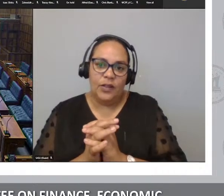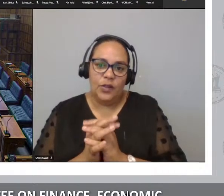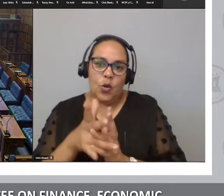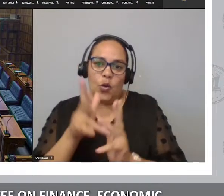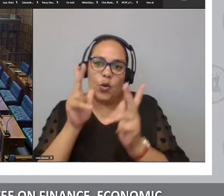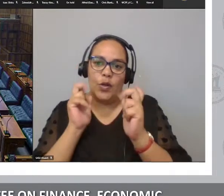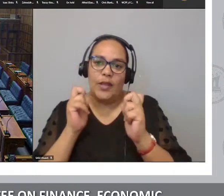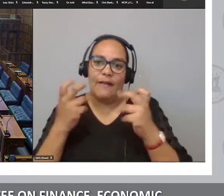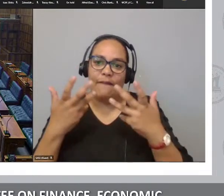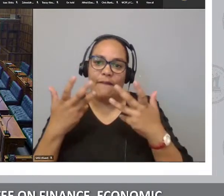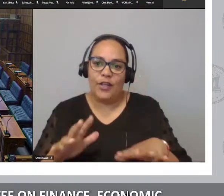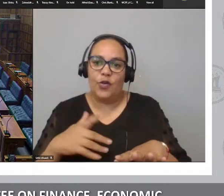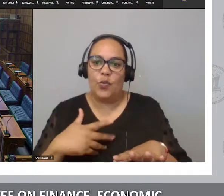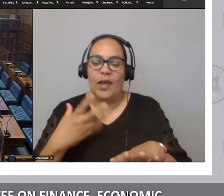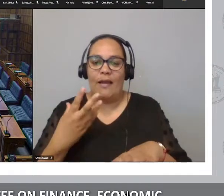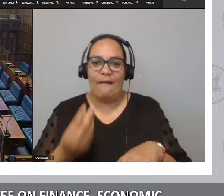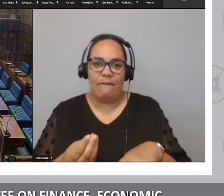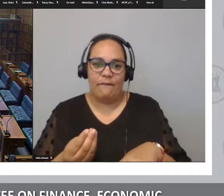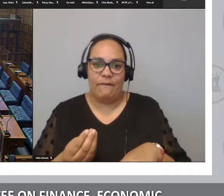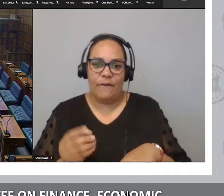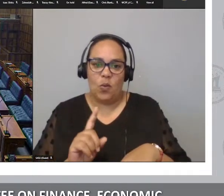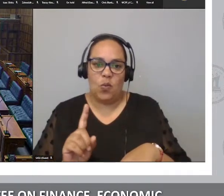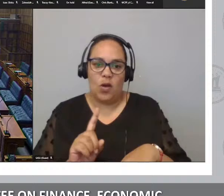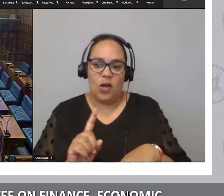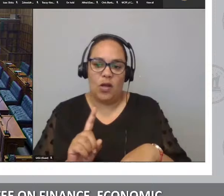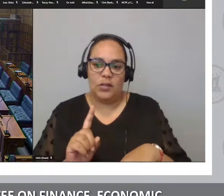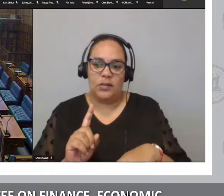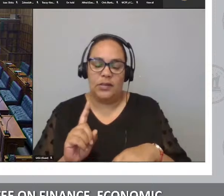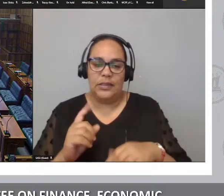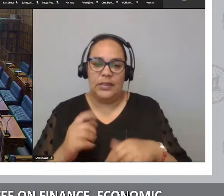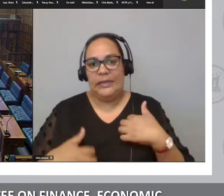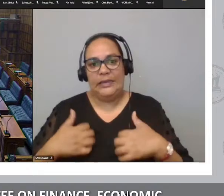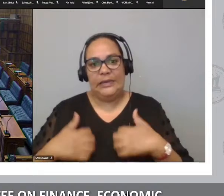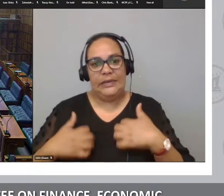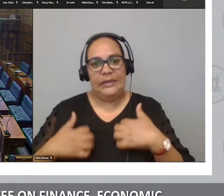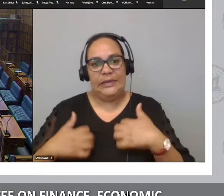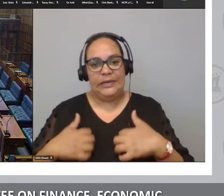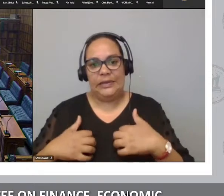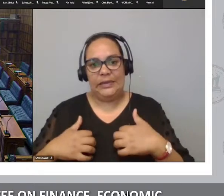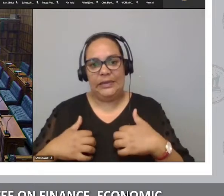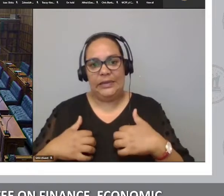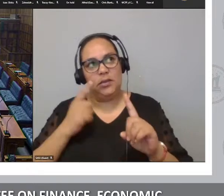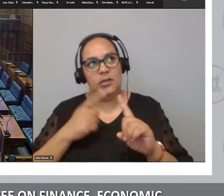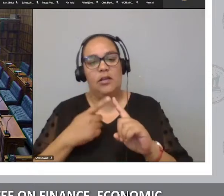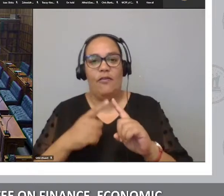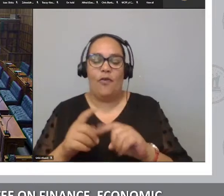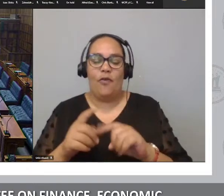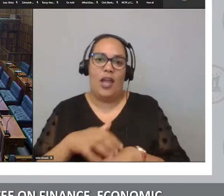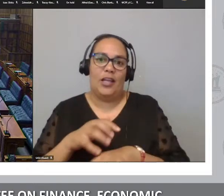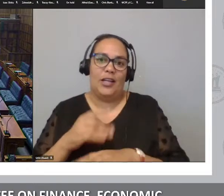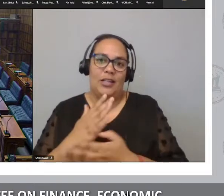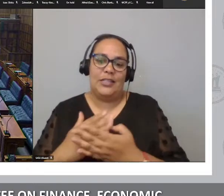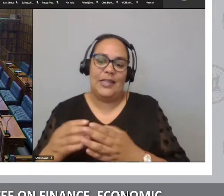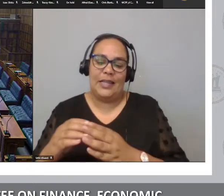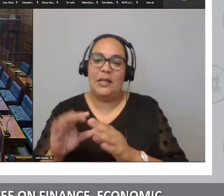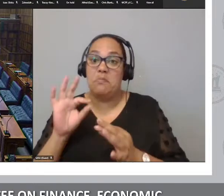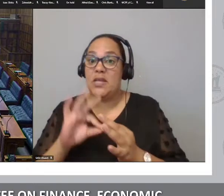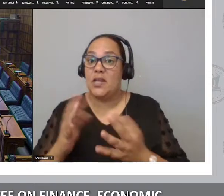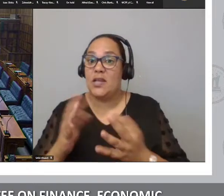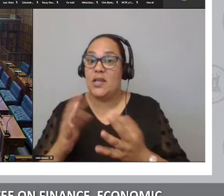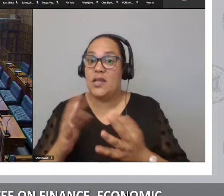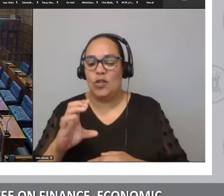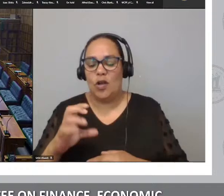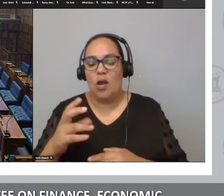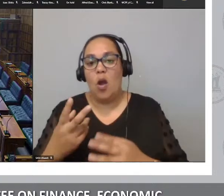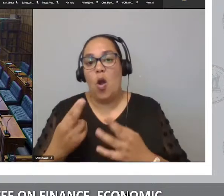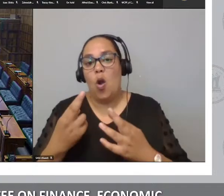we've got uh High Ambitions for our agricultural sector particularly in the Western Cape hopefully